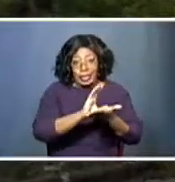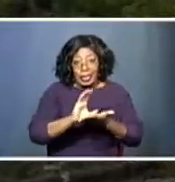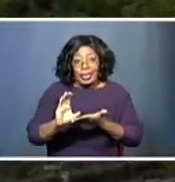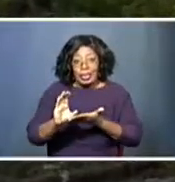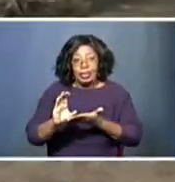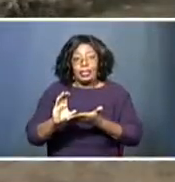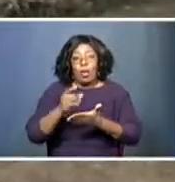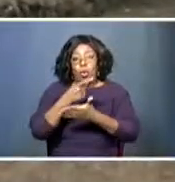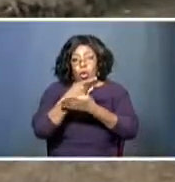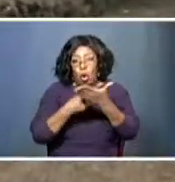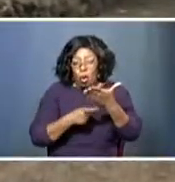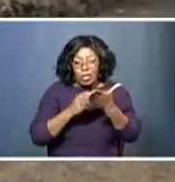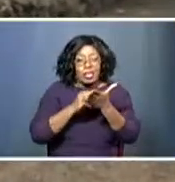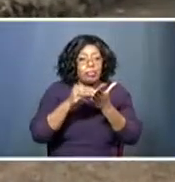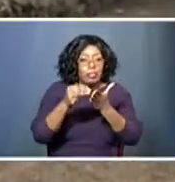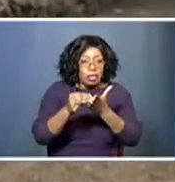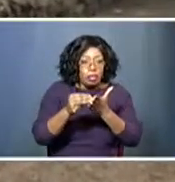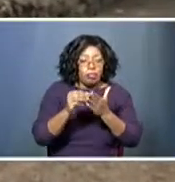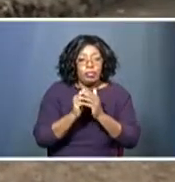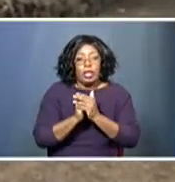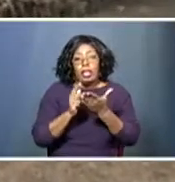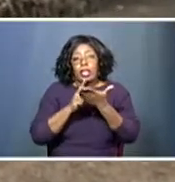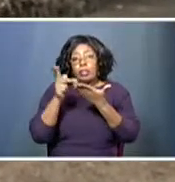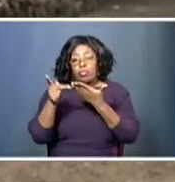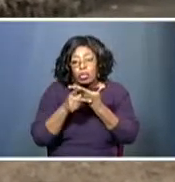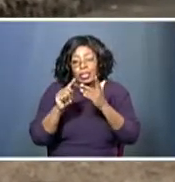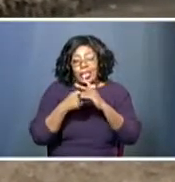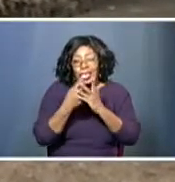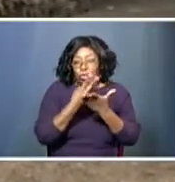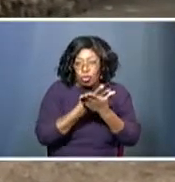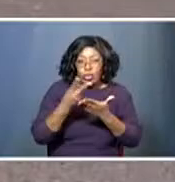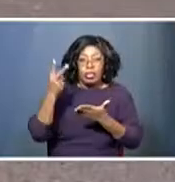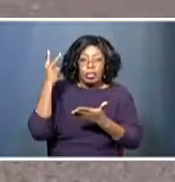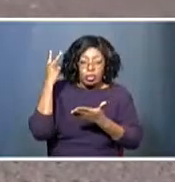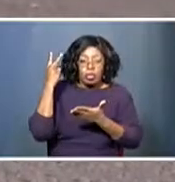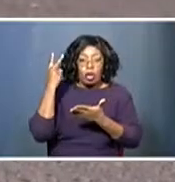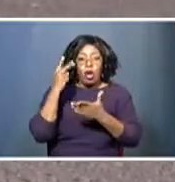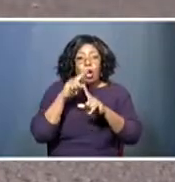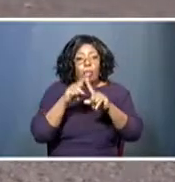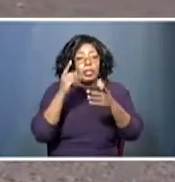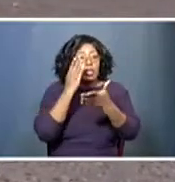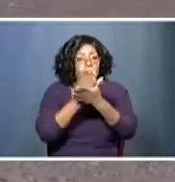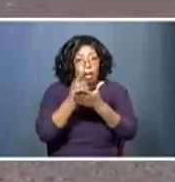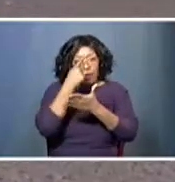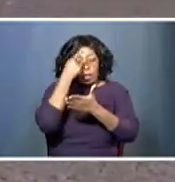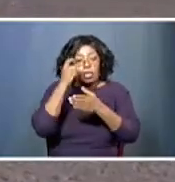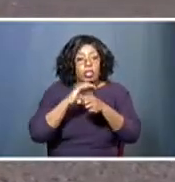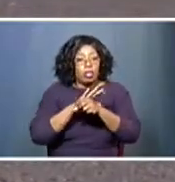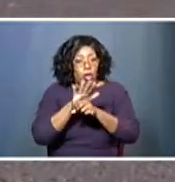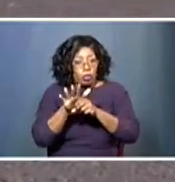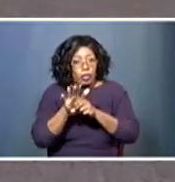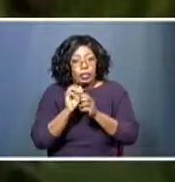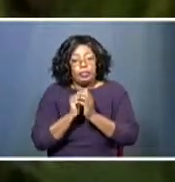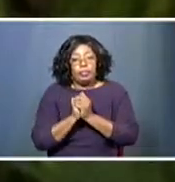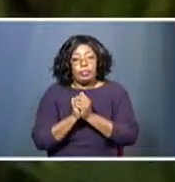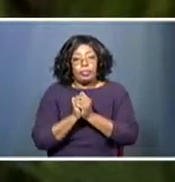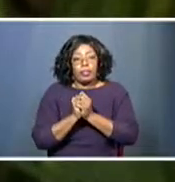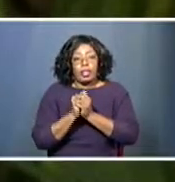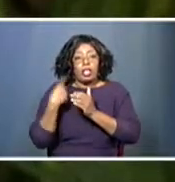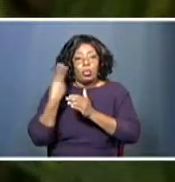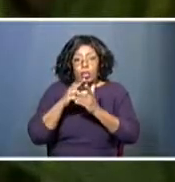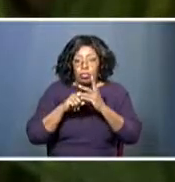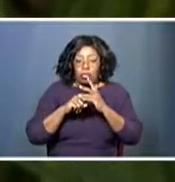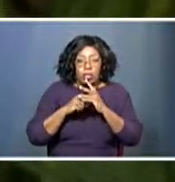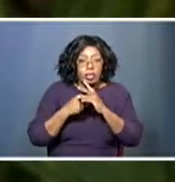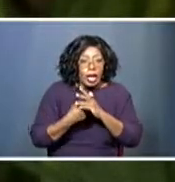cost millions. Work on the project began some 2 years ago, but halted due to COVID-19. We've already started a